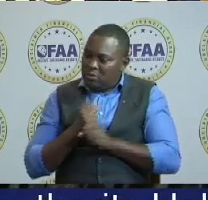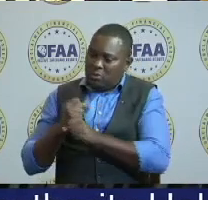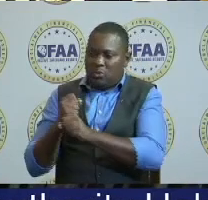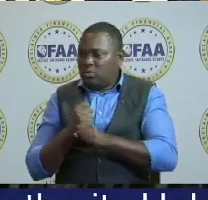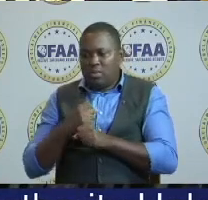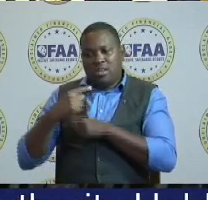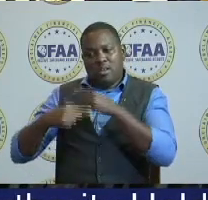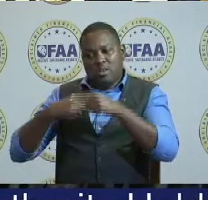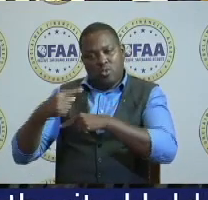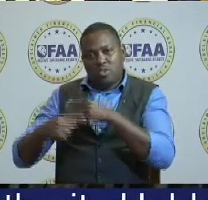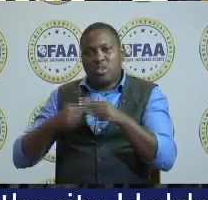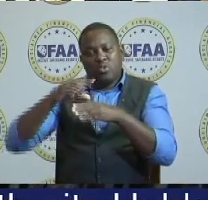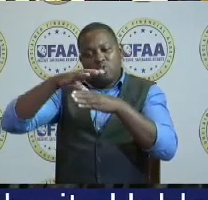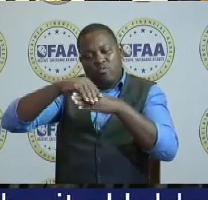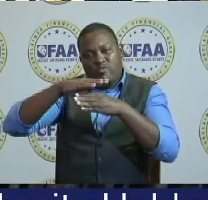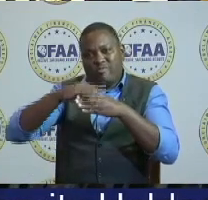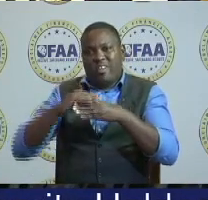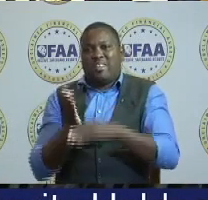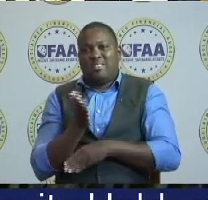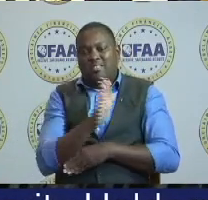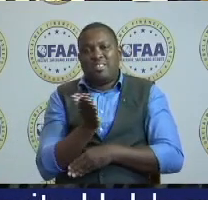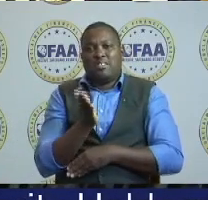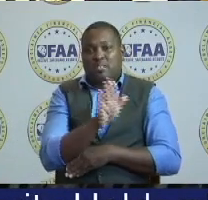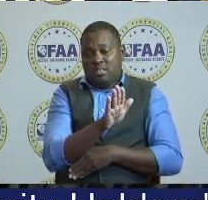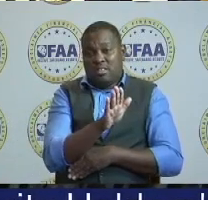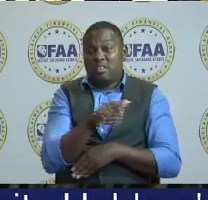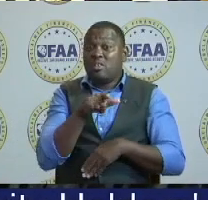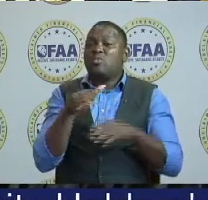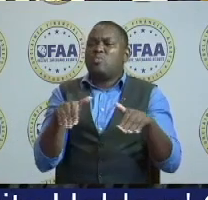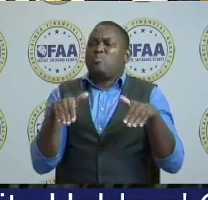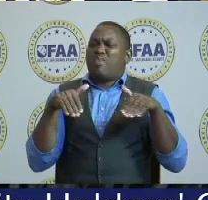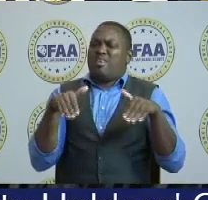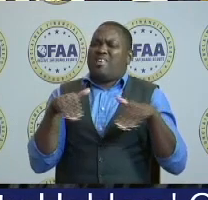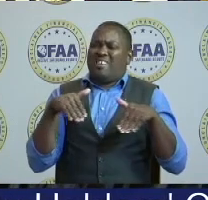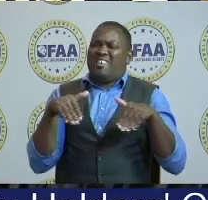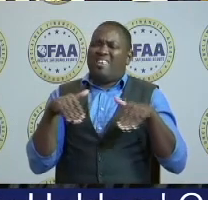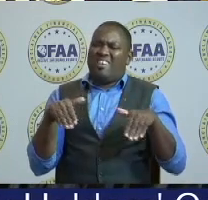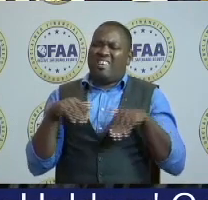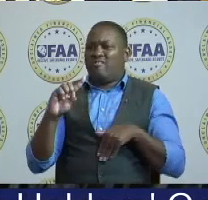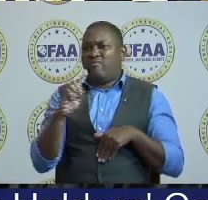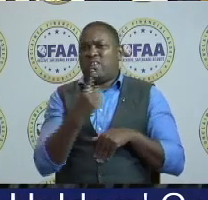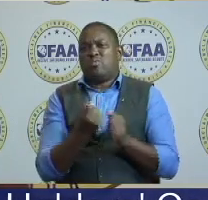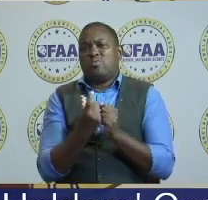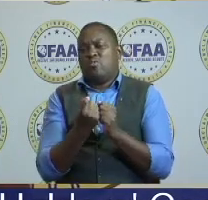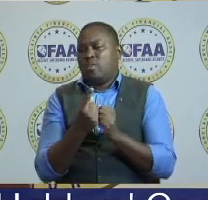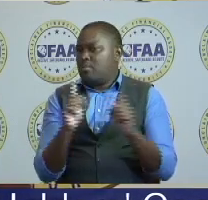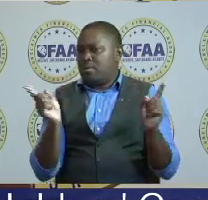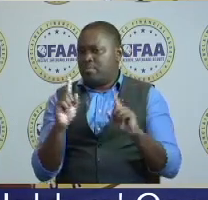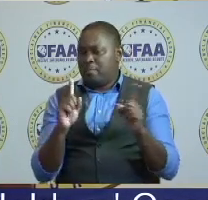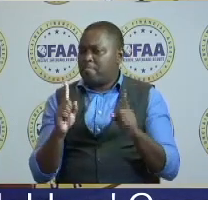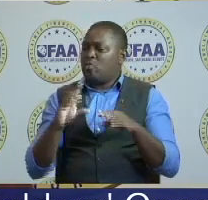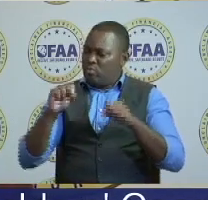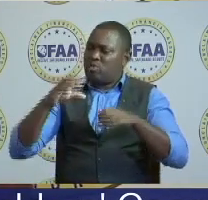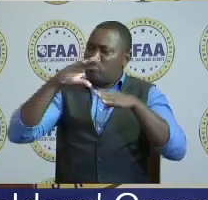continue filing returns continuously. You don't have to really wait until 1st November. You can file. And